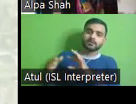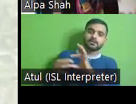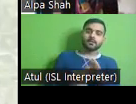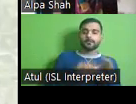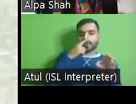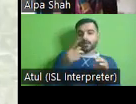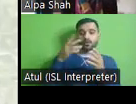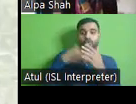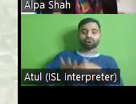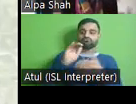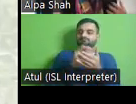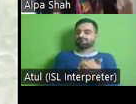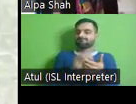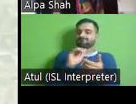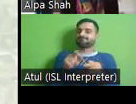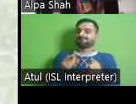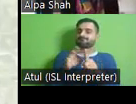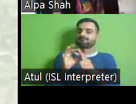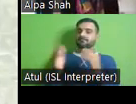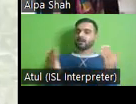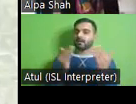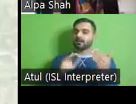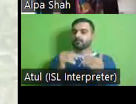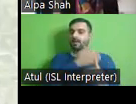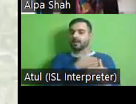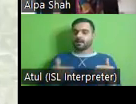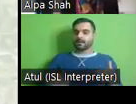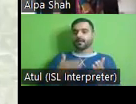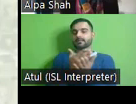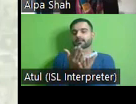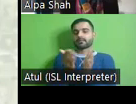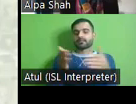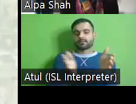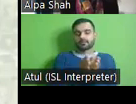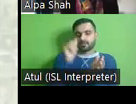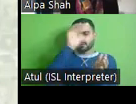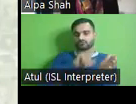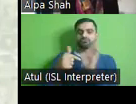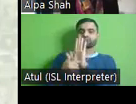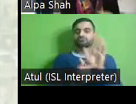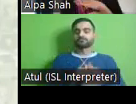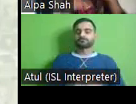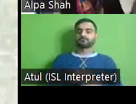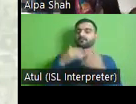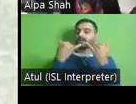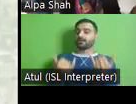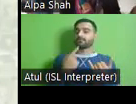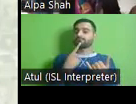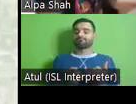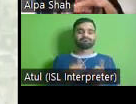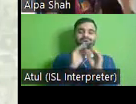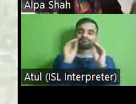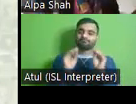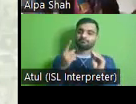with which they hold these values when compared to the caste divided communities of the plains of India. Now, I'm not saying